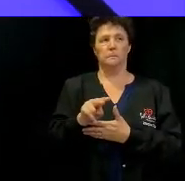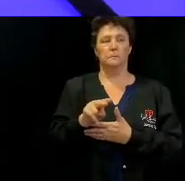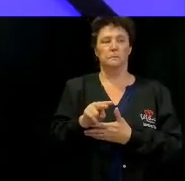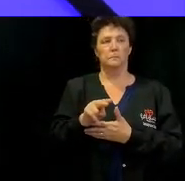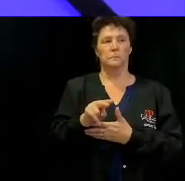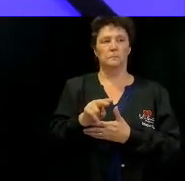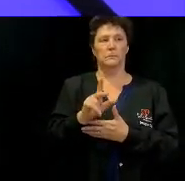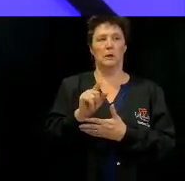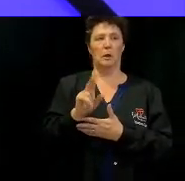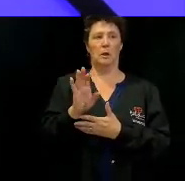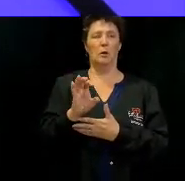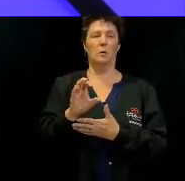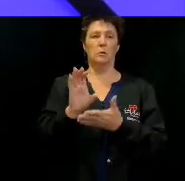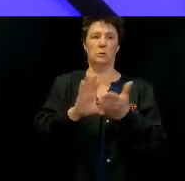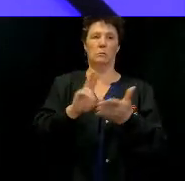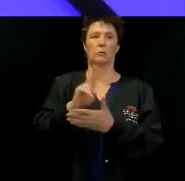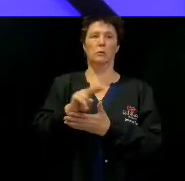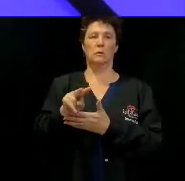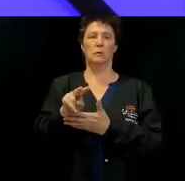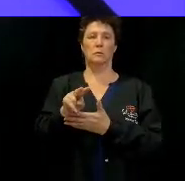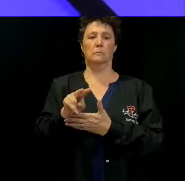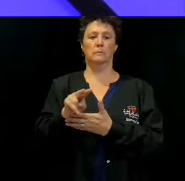Luke chapter 22. And